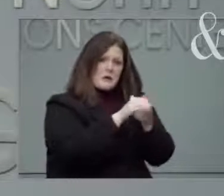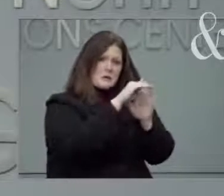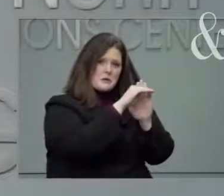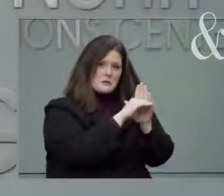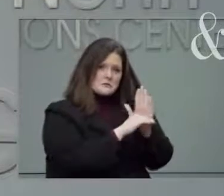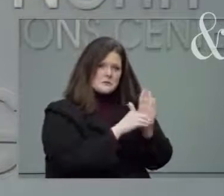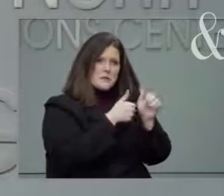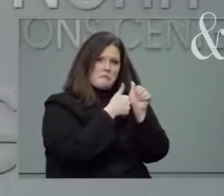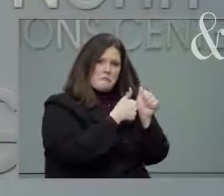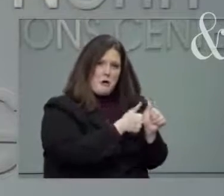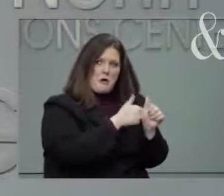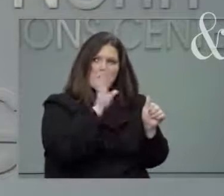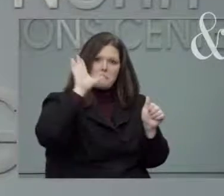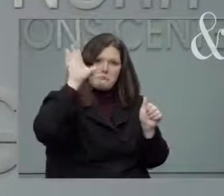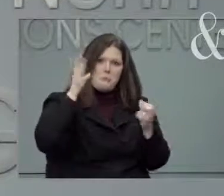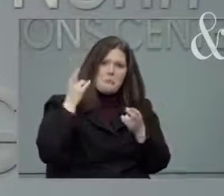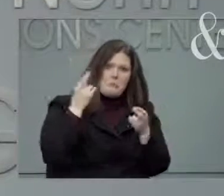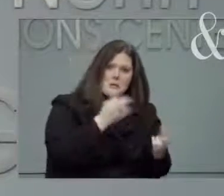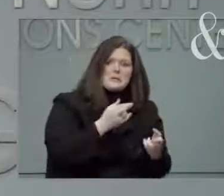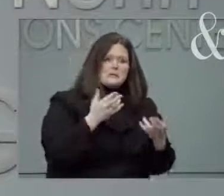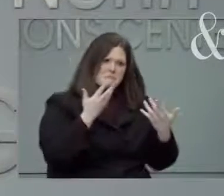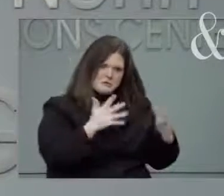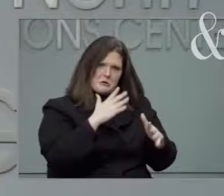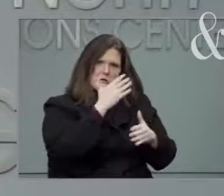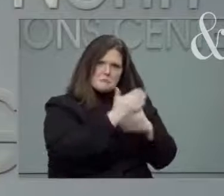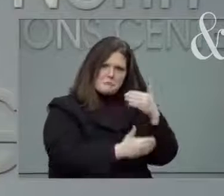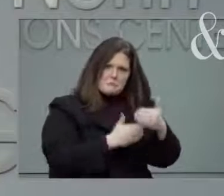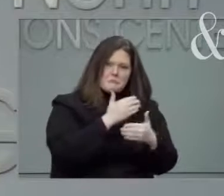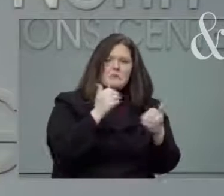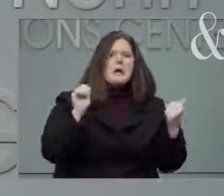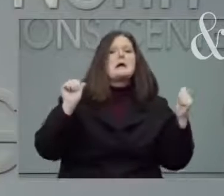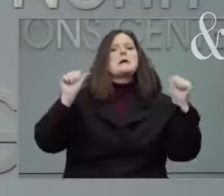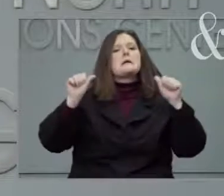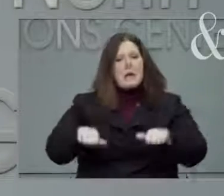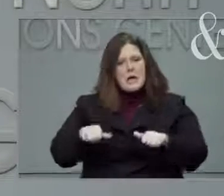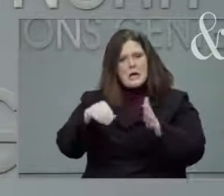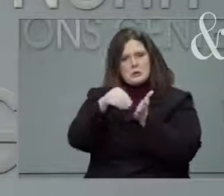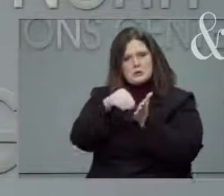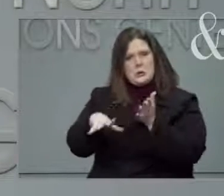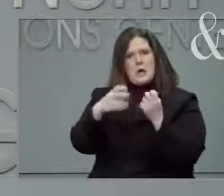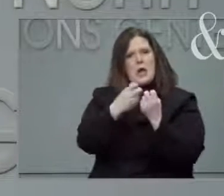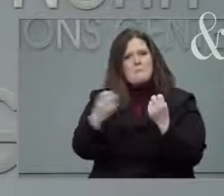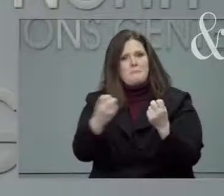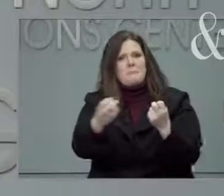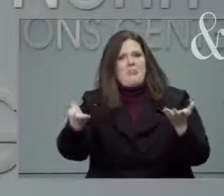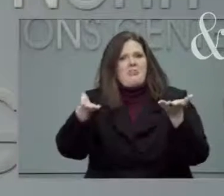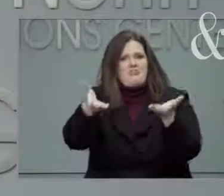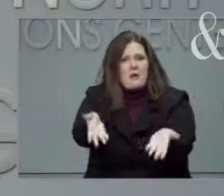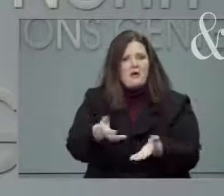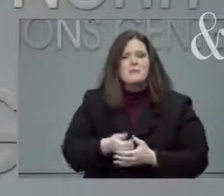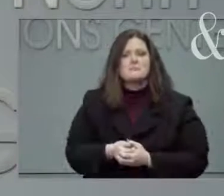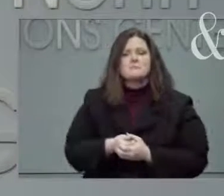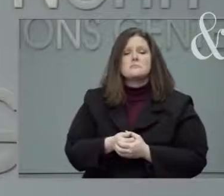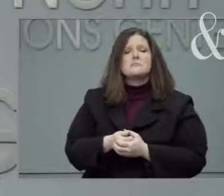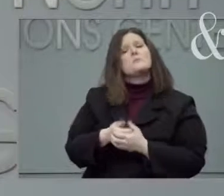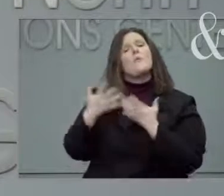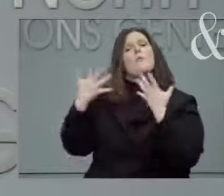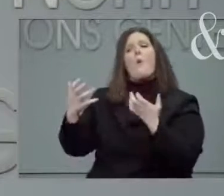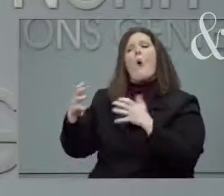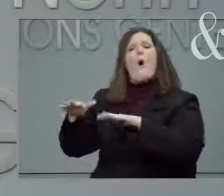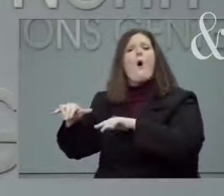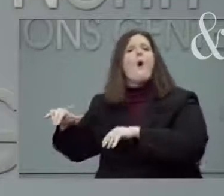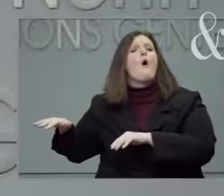everybody vaccinated and we want all of the workers vaccinated. But these people who are in frontline essential jobs are